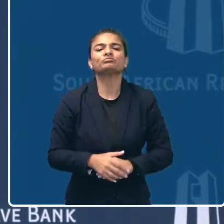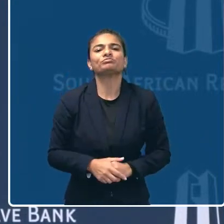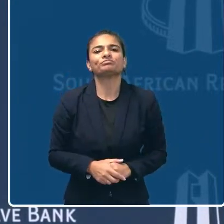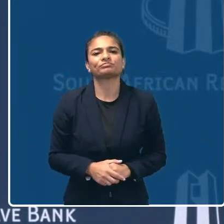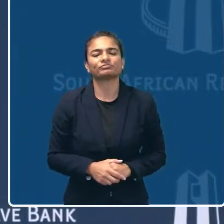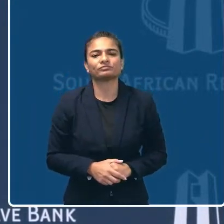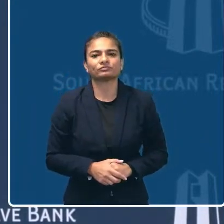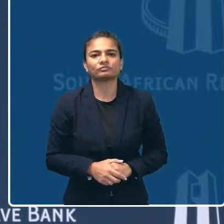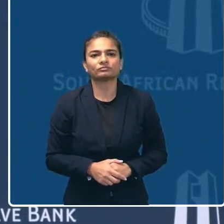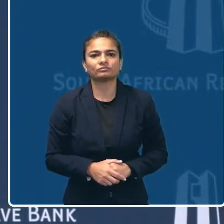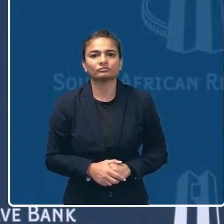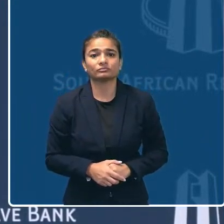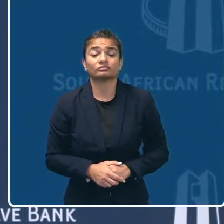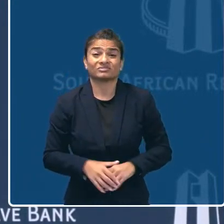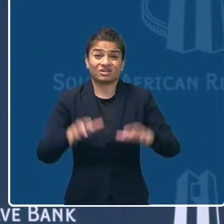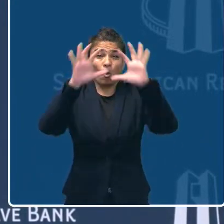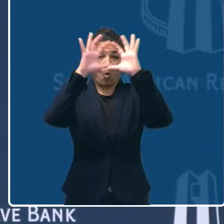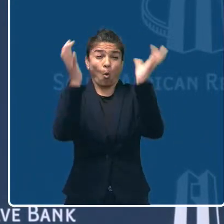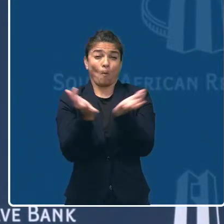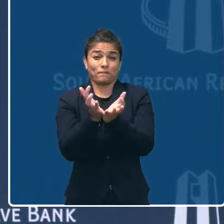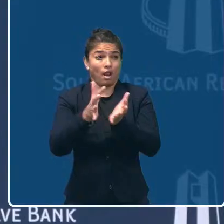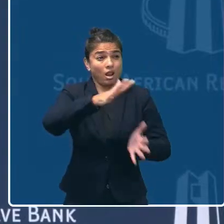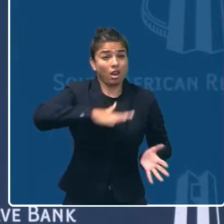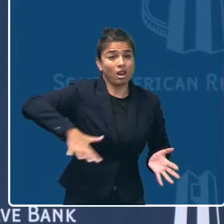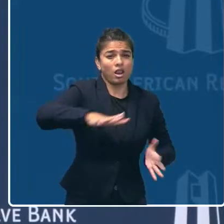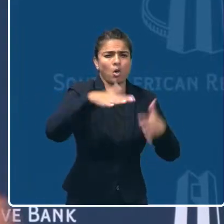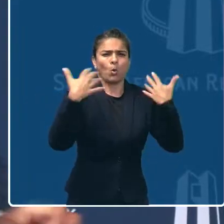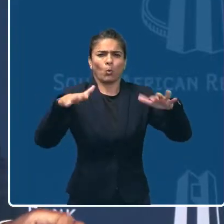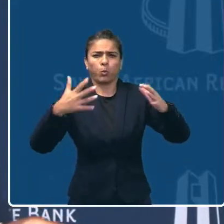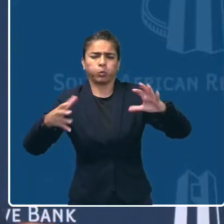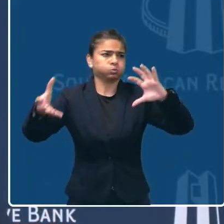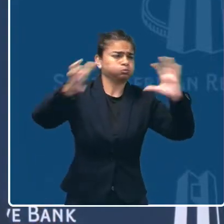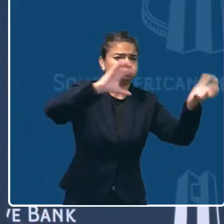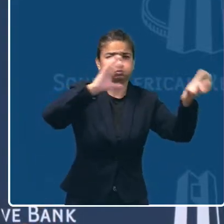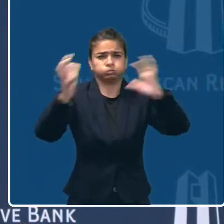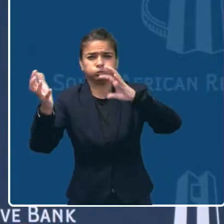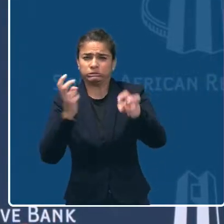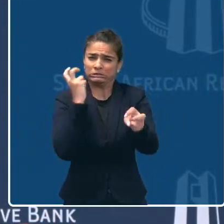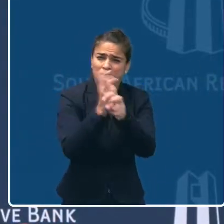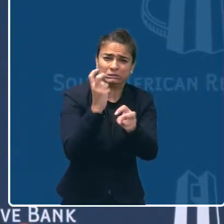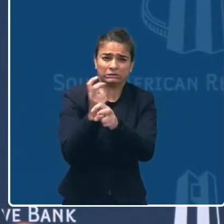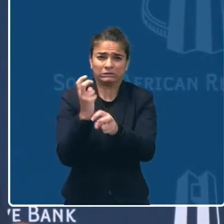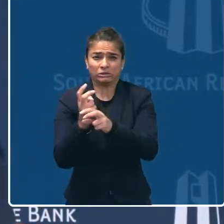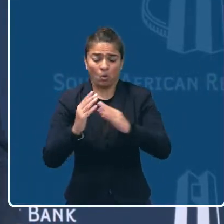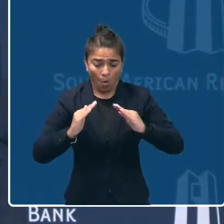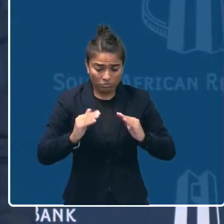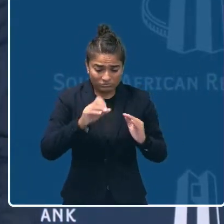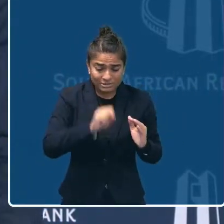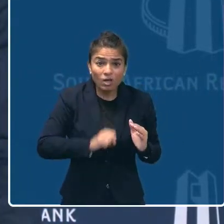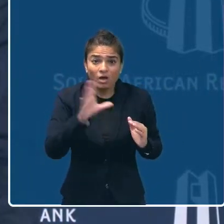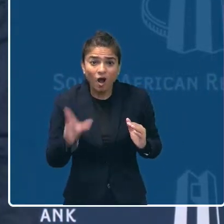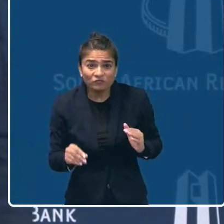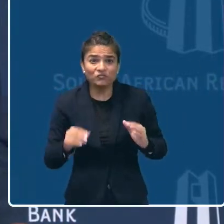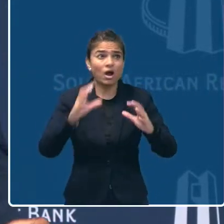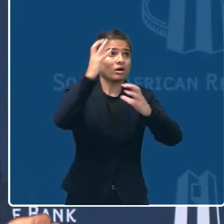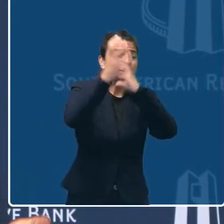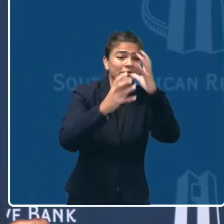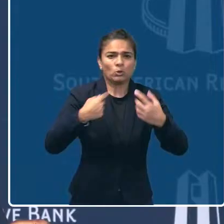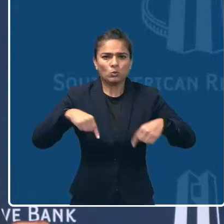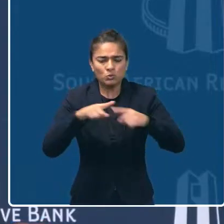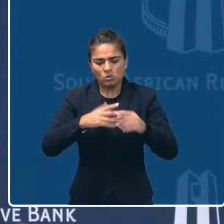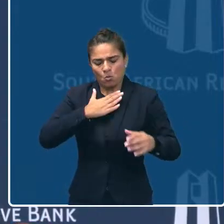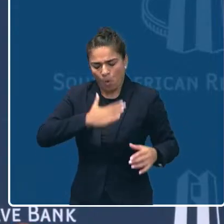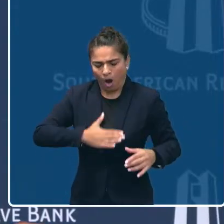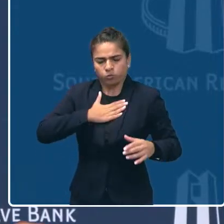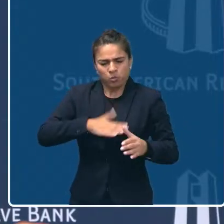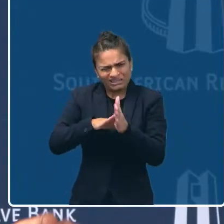The global environment remains difficult, which makes domestic reform critical for achieving healthy growth.